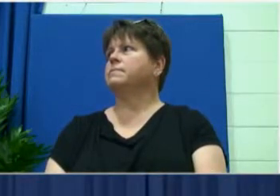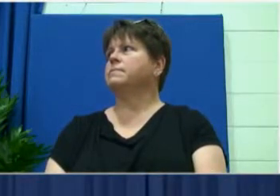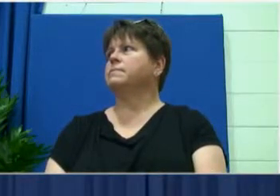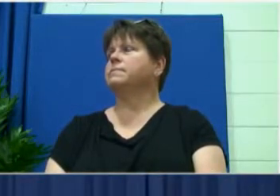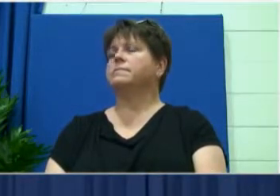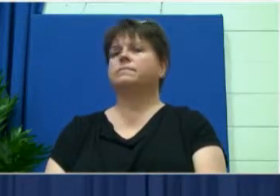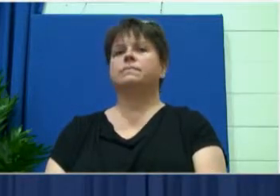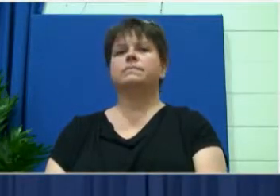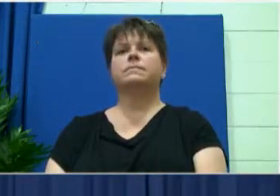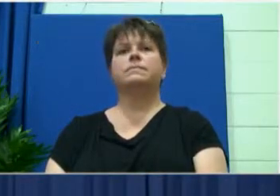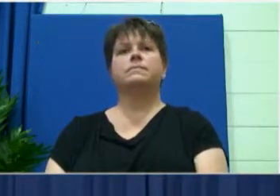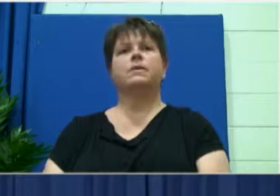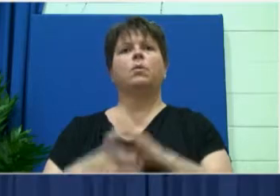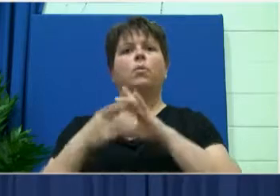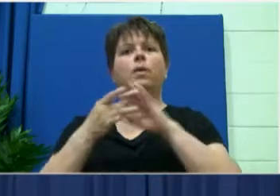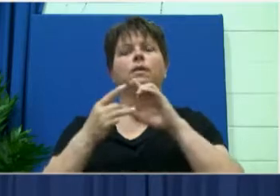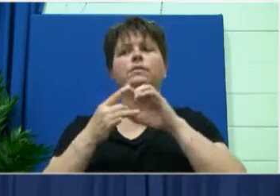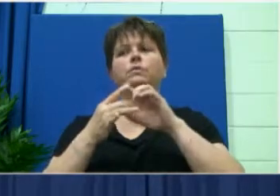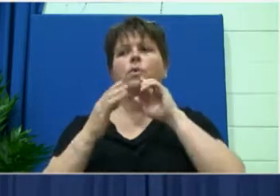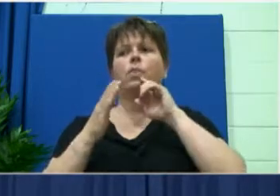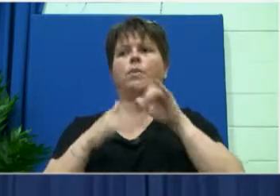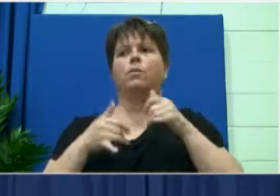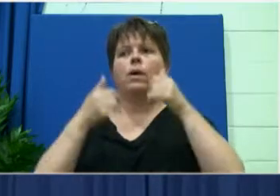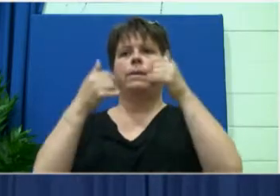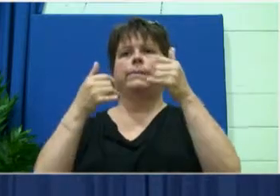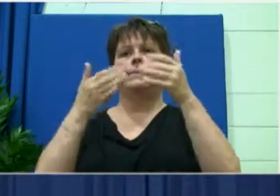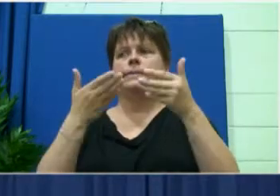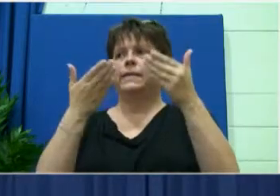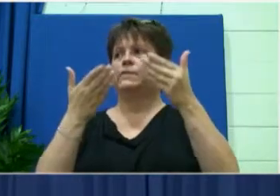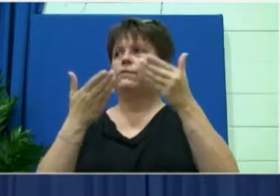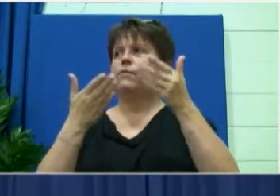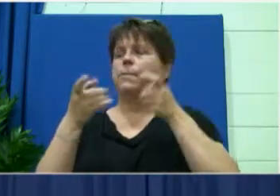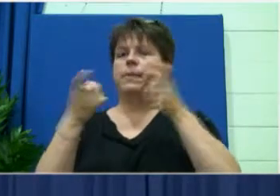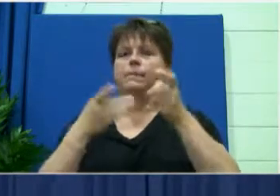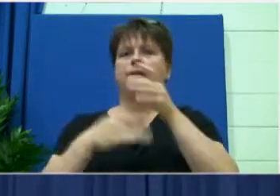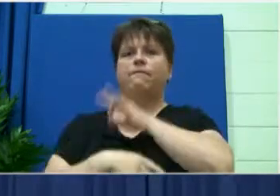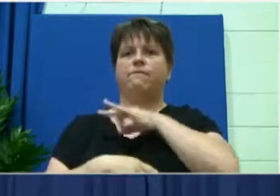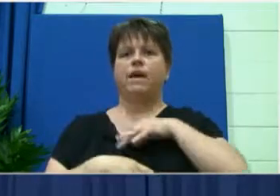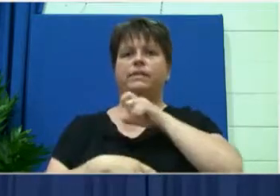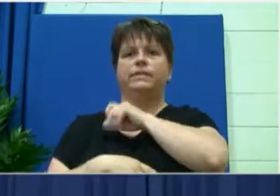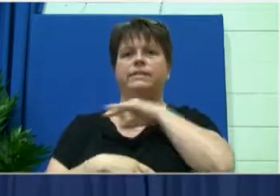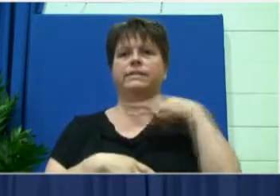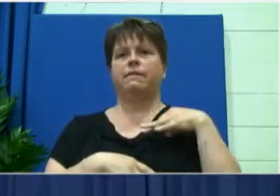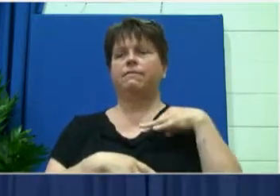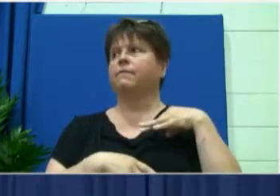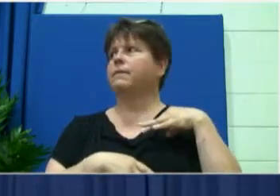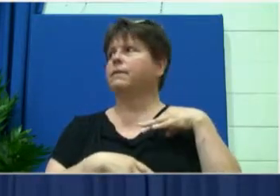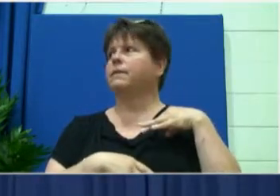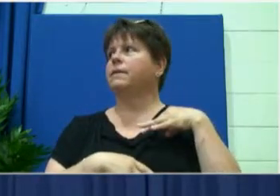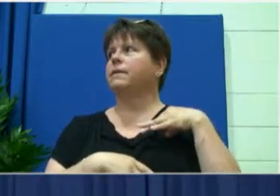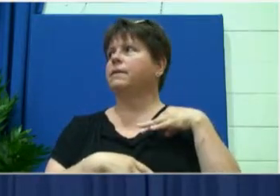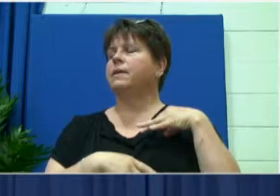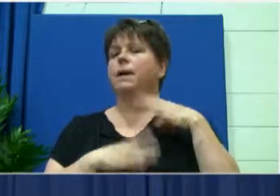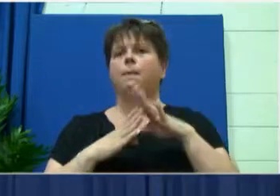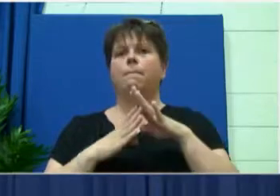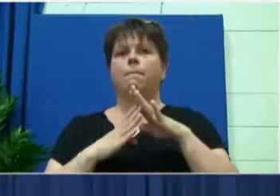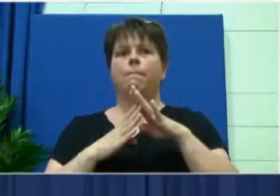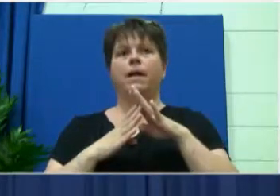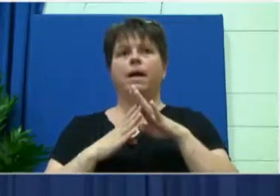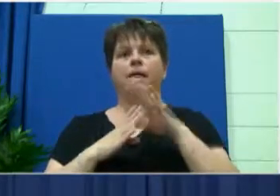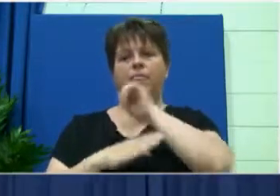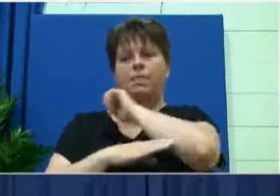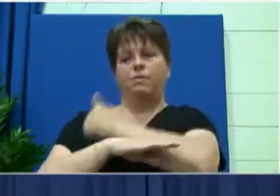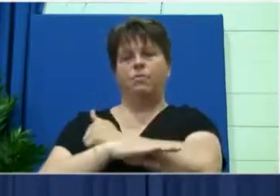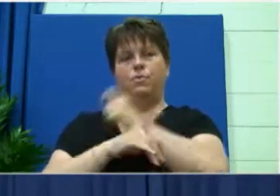Professor Bodum, in accordance with the recommendation of the administration, faculty, staff, and by virtue of the